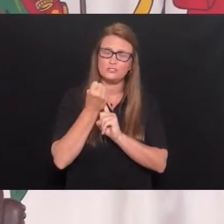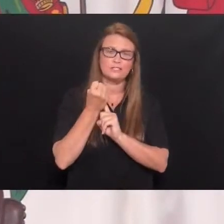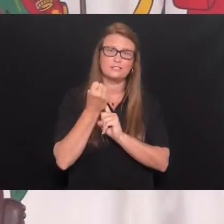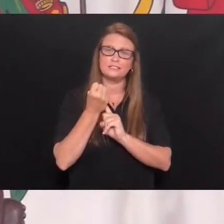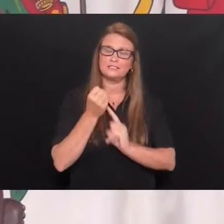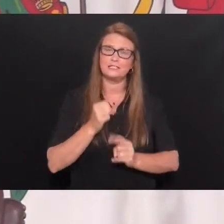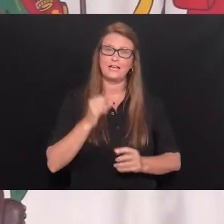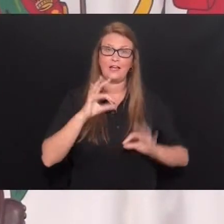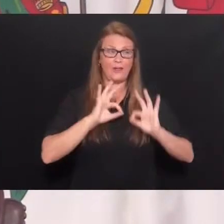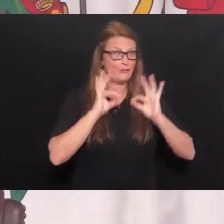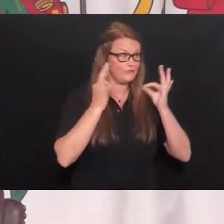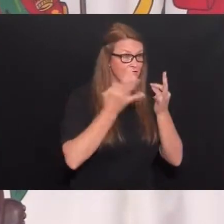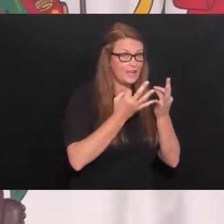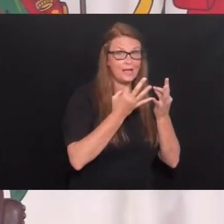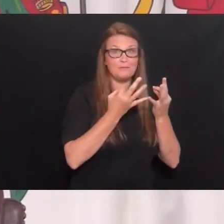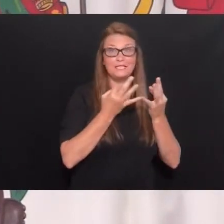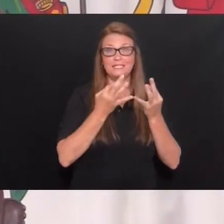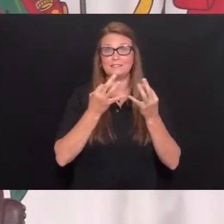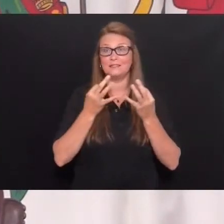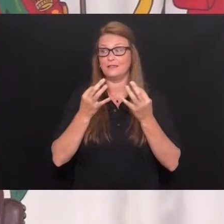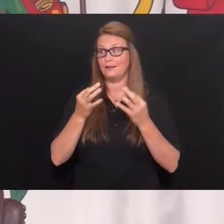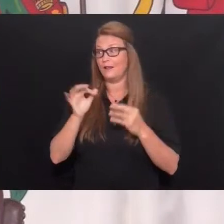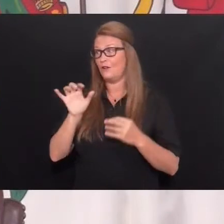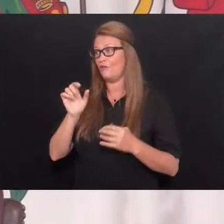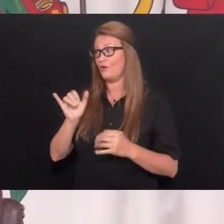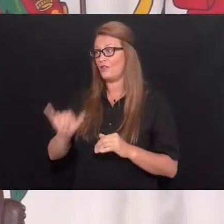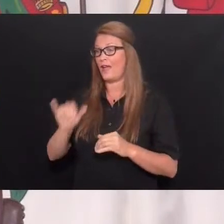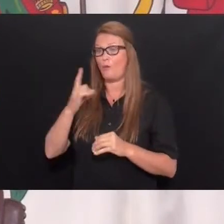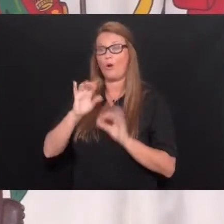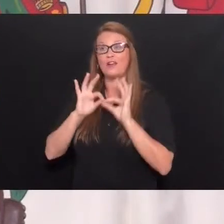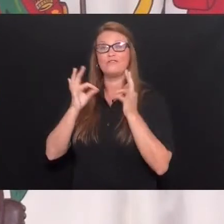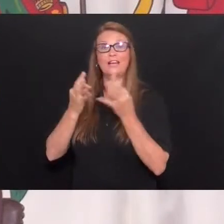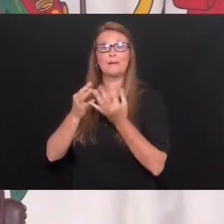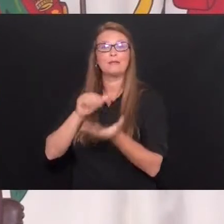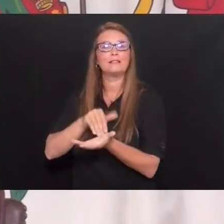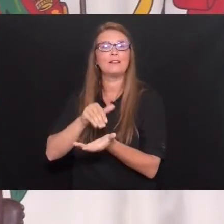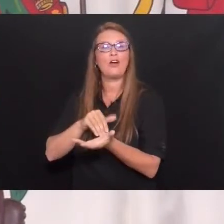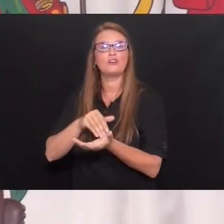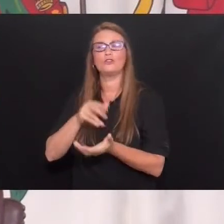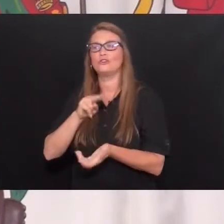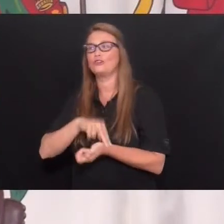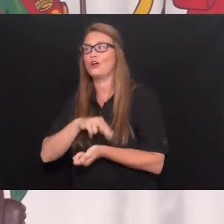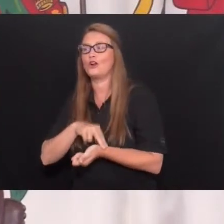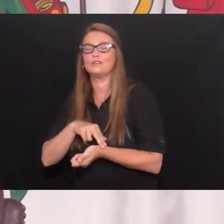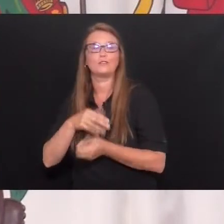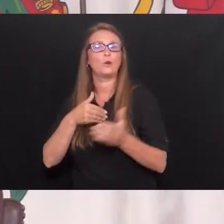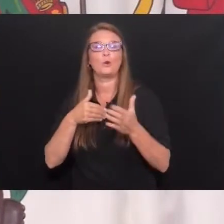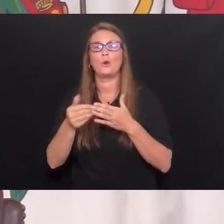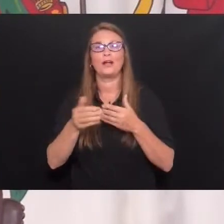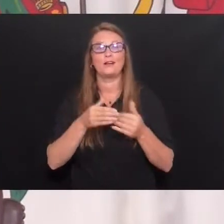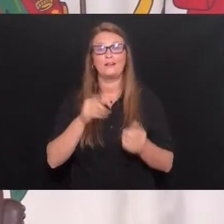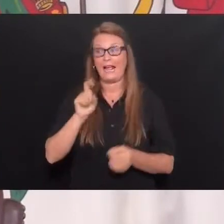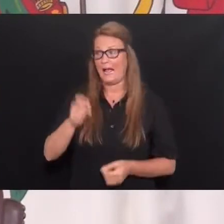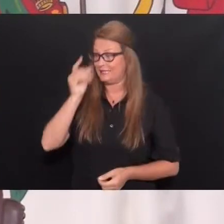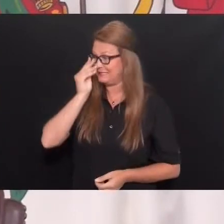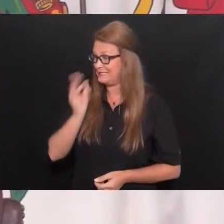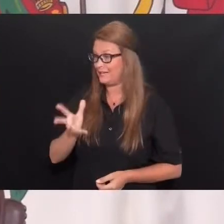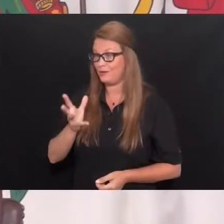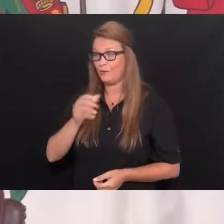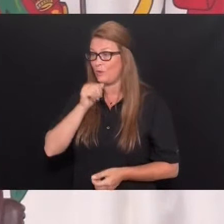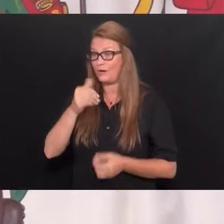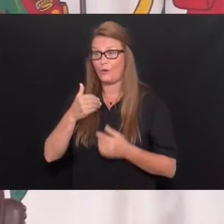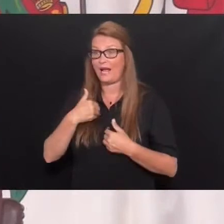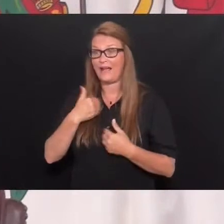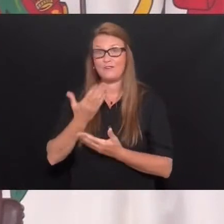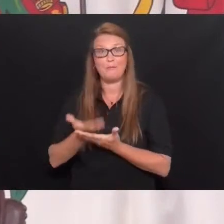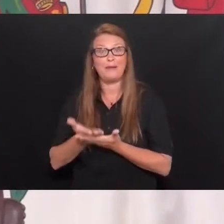know, the family of the one that can't make it, the doctor or the nurse or whomever it may be that's telling them, we don't have any place